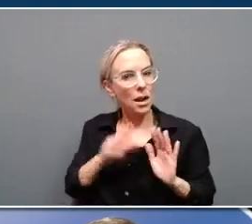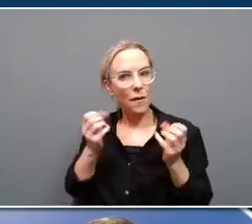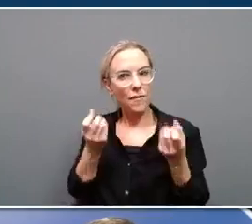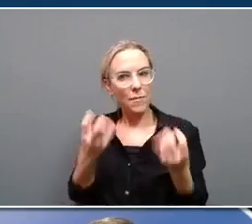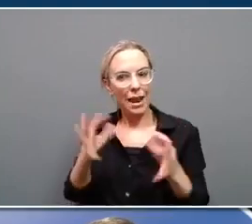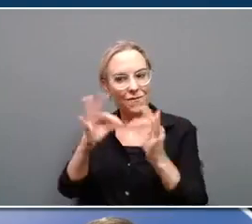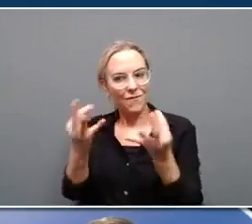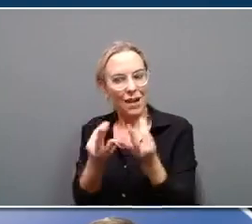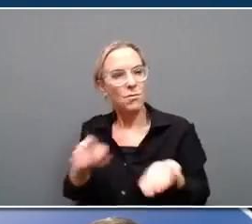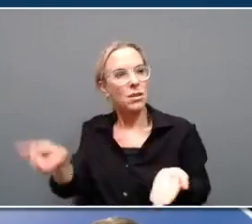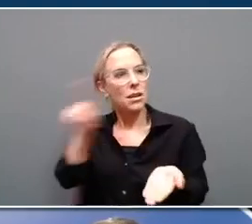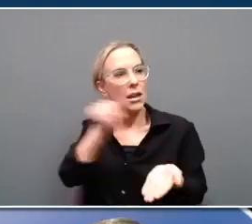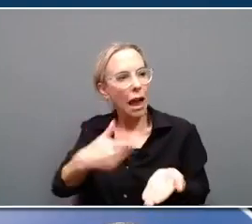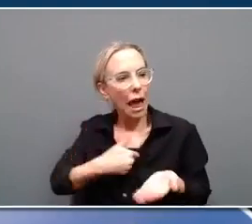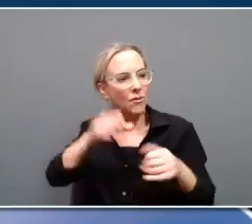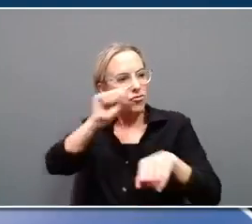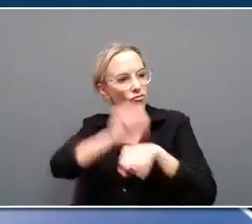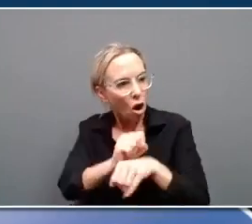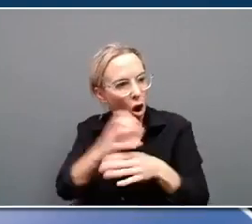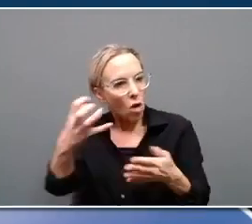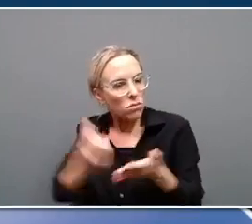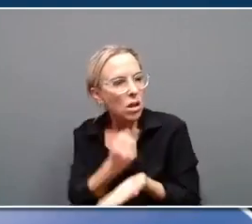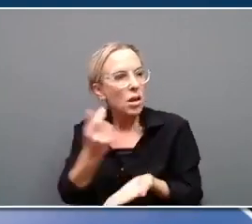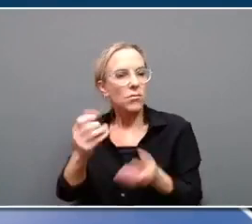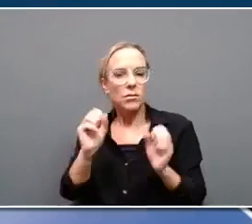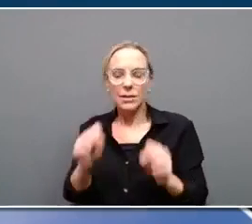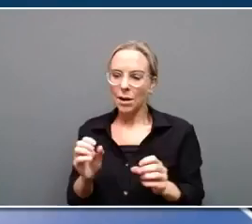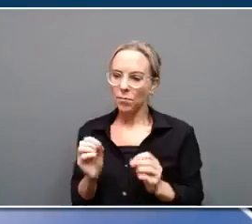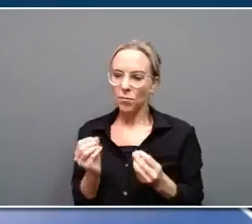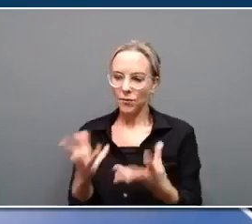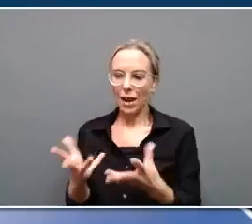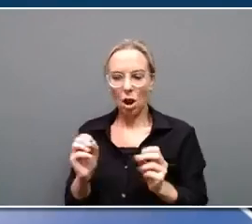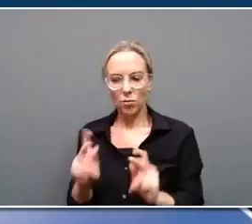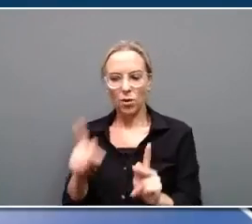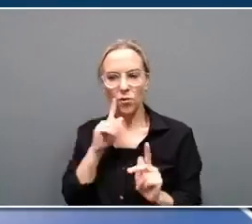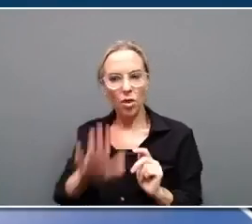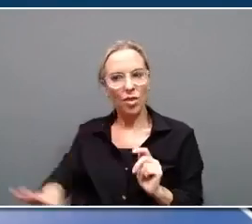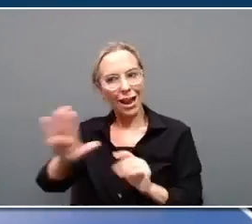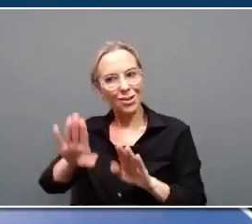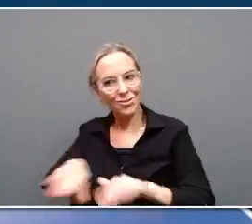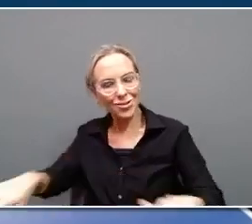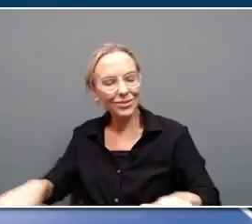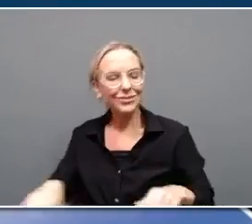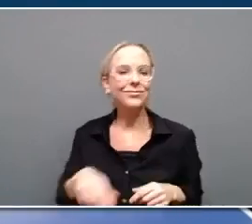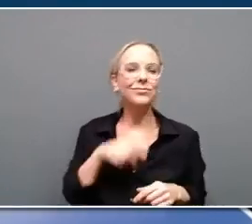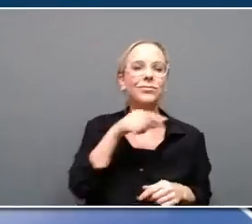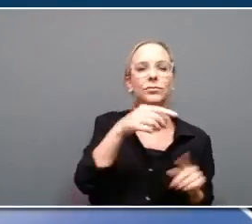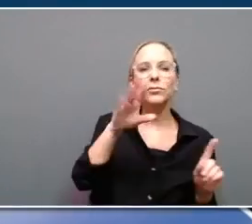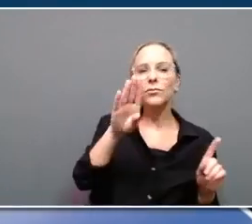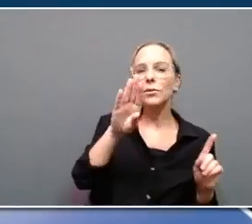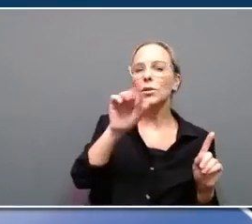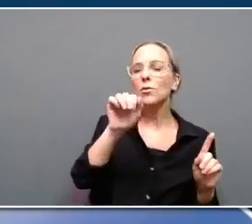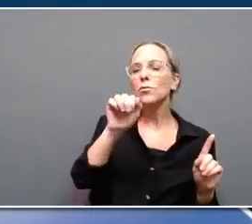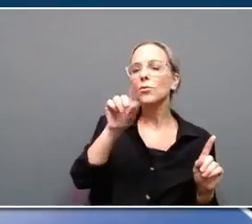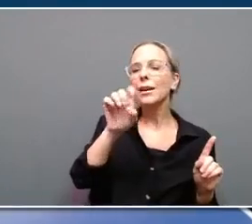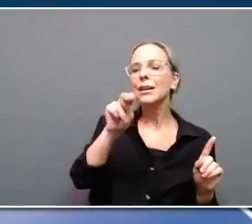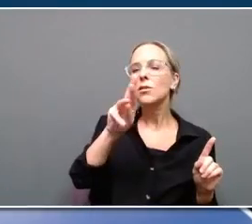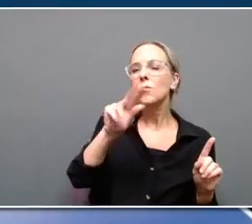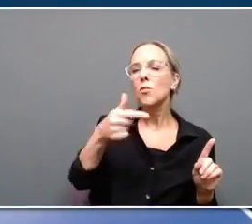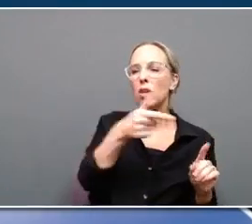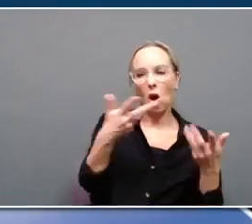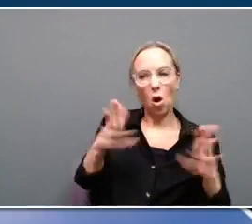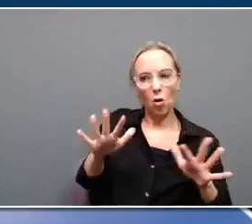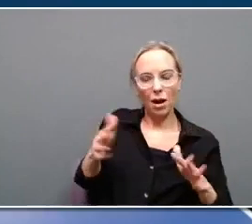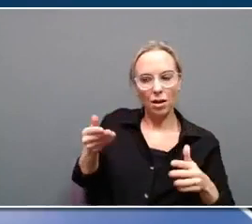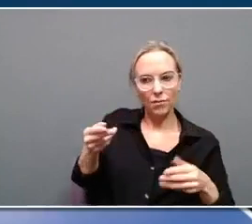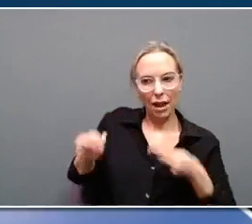on the table and provide opportunities for their kids. Nucor Steel Brandenburg already employs 440 people,